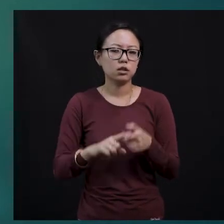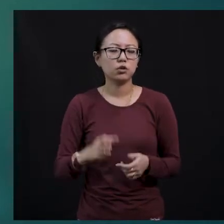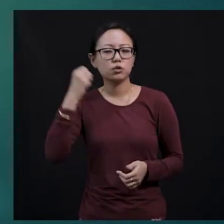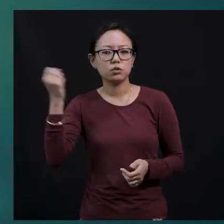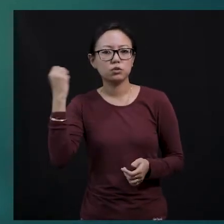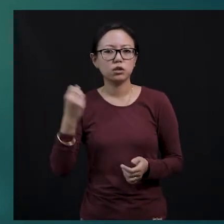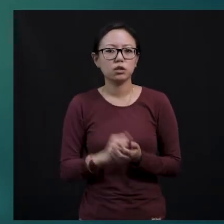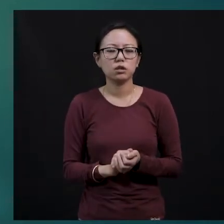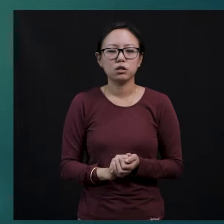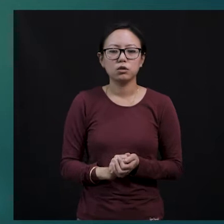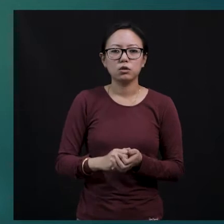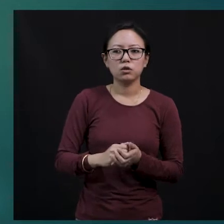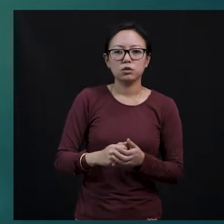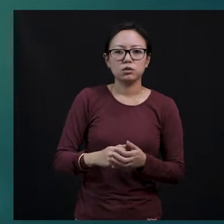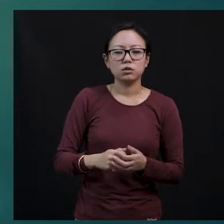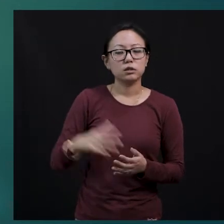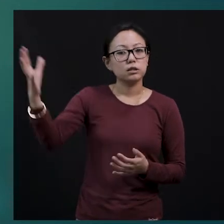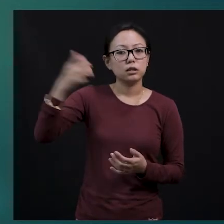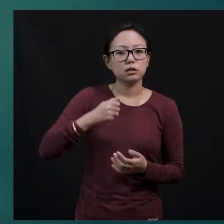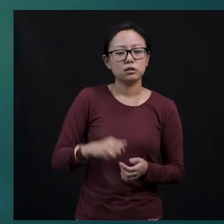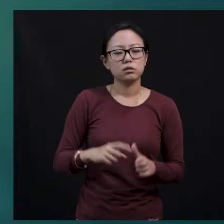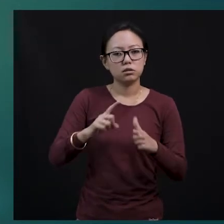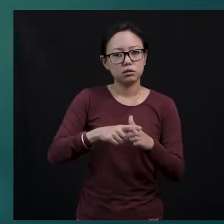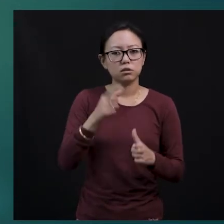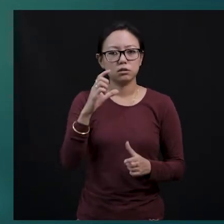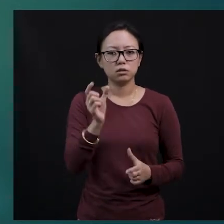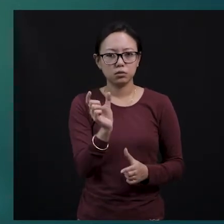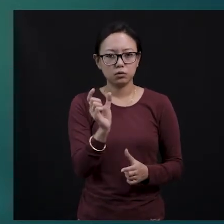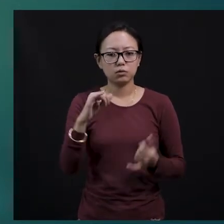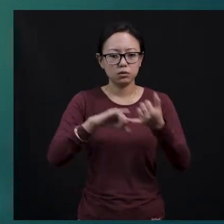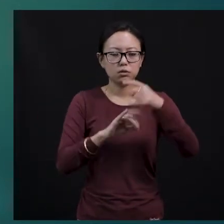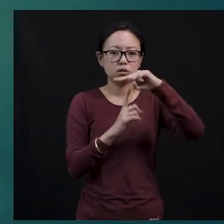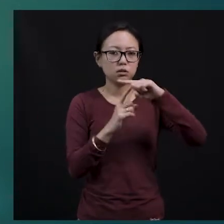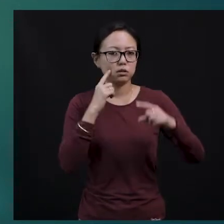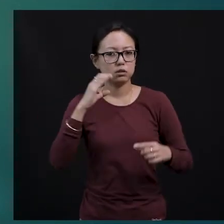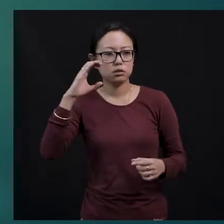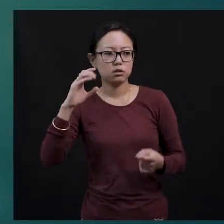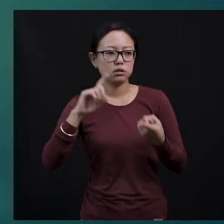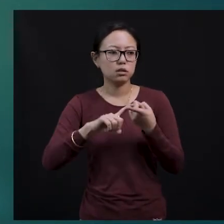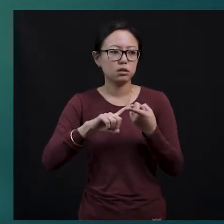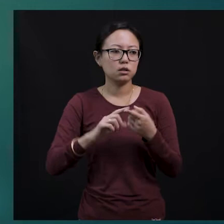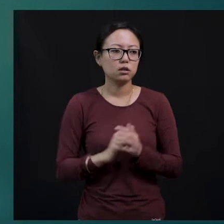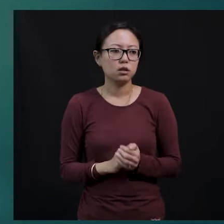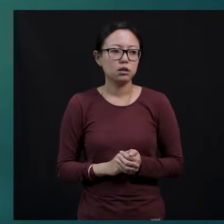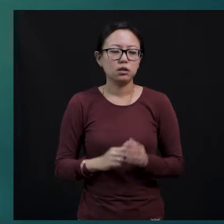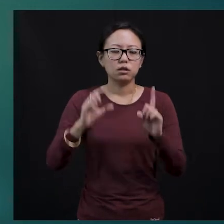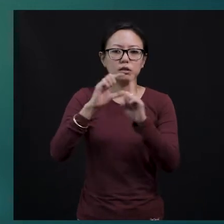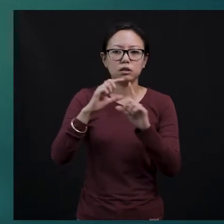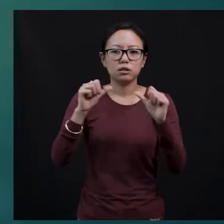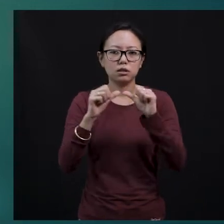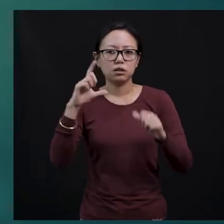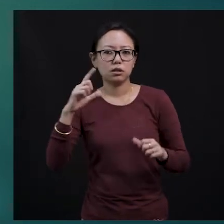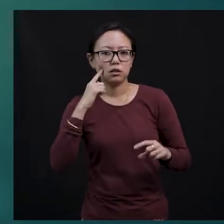for Dalits and the downtrodden. So Dalits are one which are the if you have the